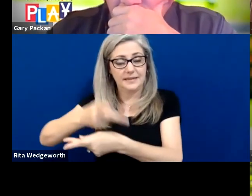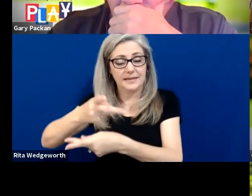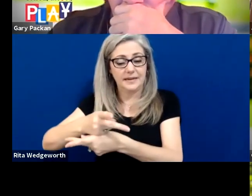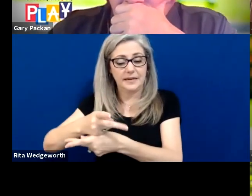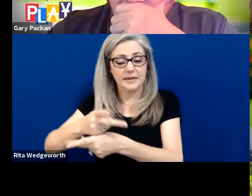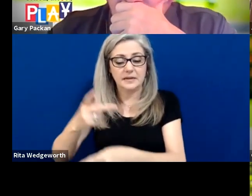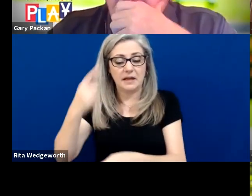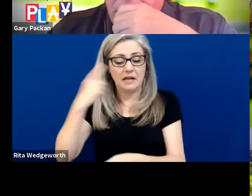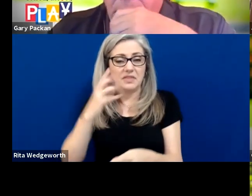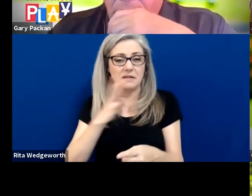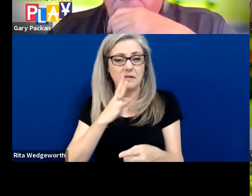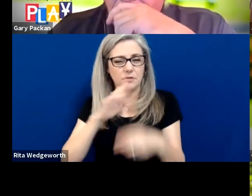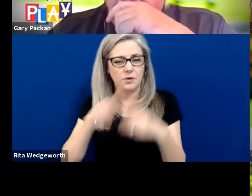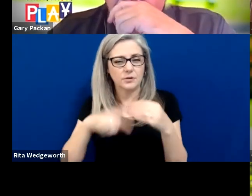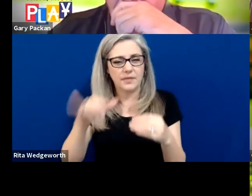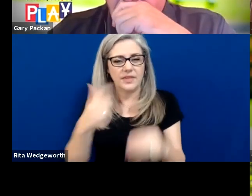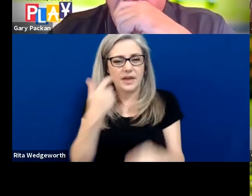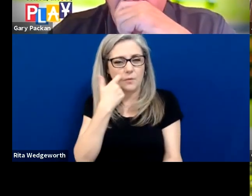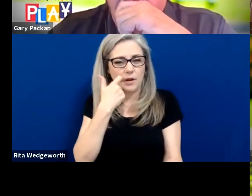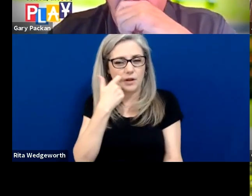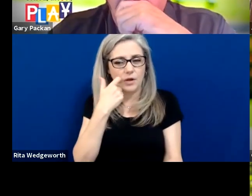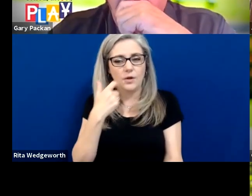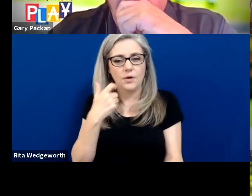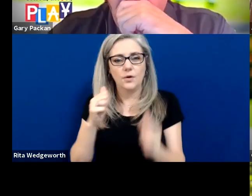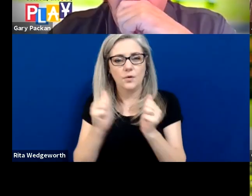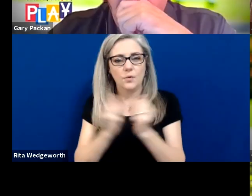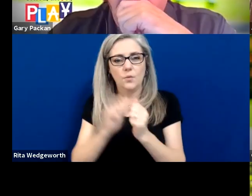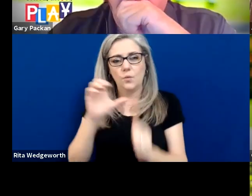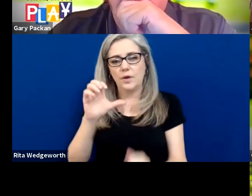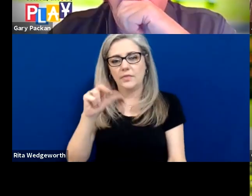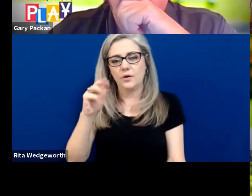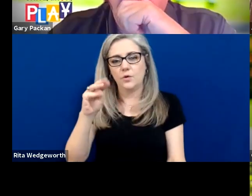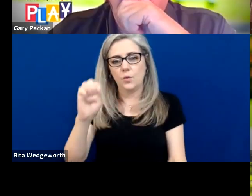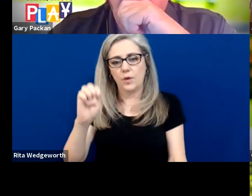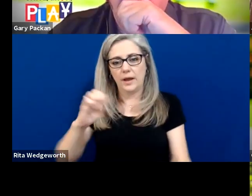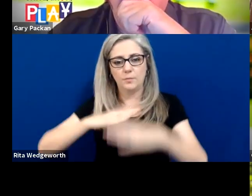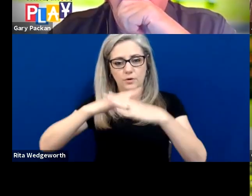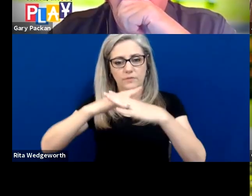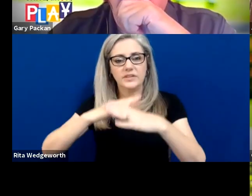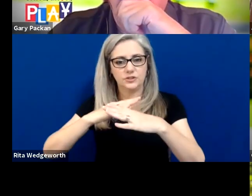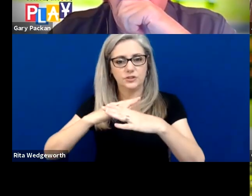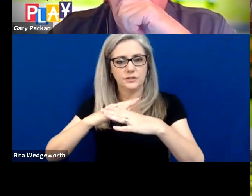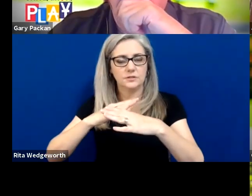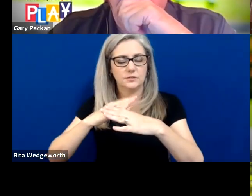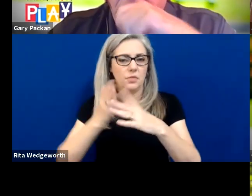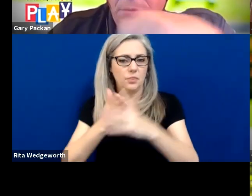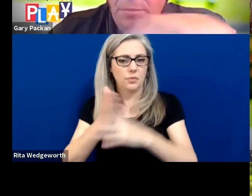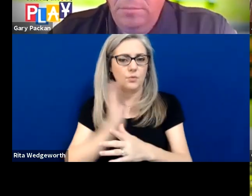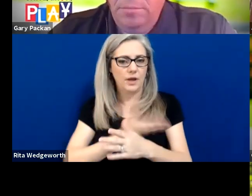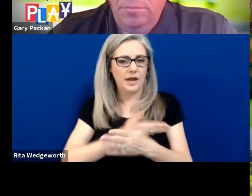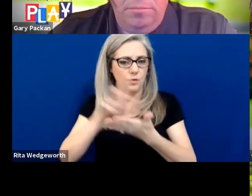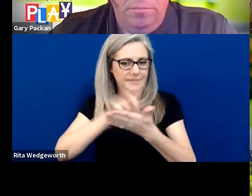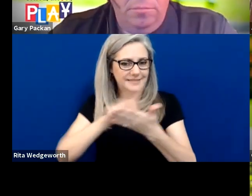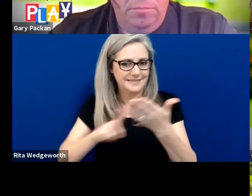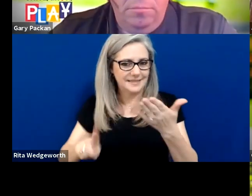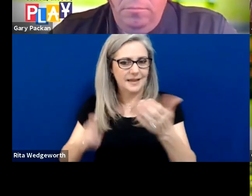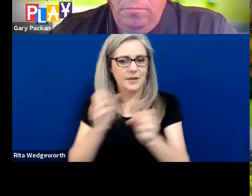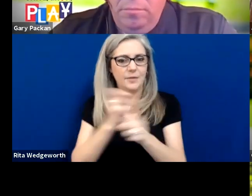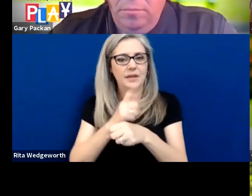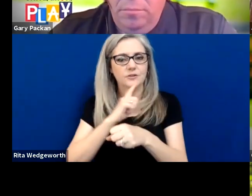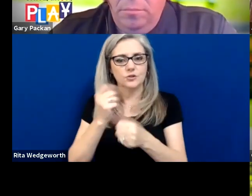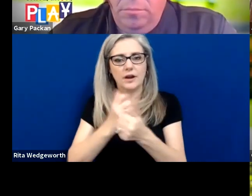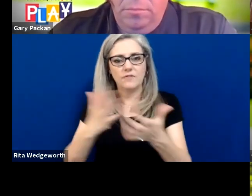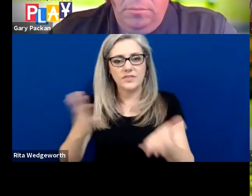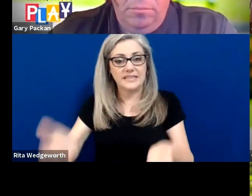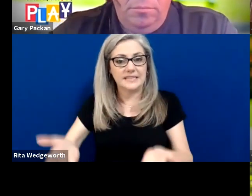that earlier with the, crime prevention through design, to really make sure that everything's lifted, and